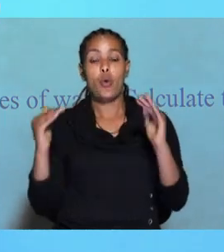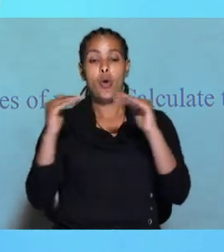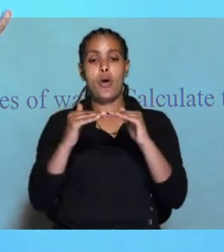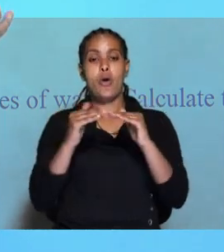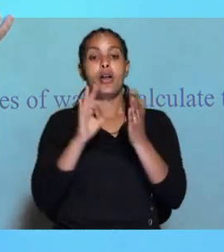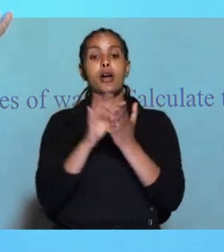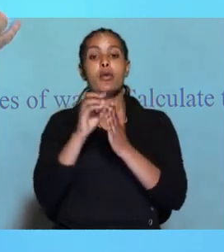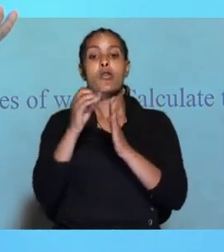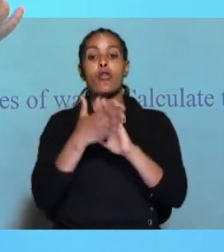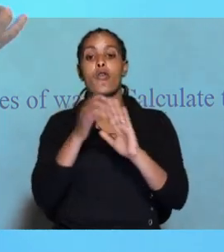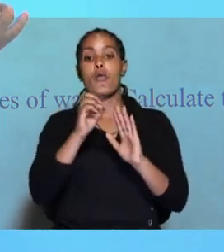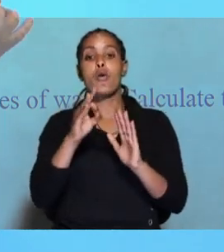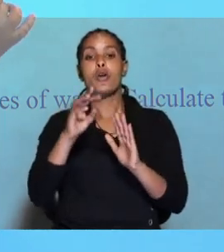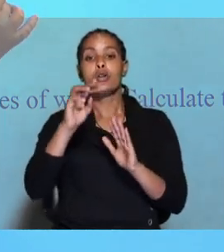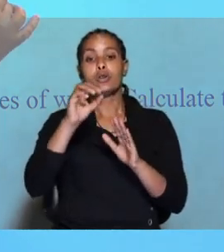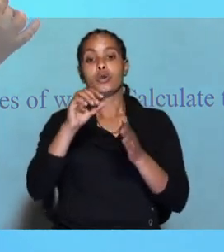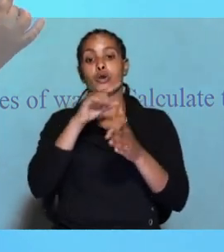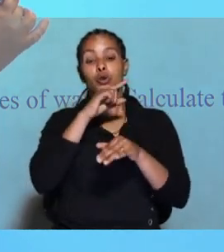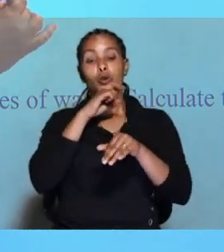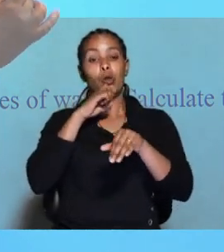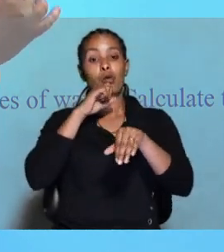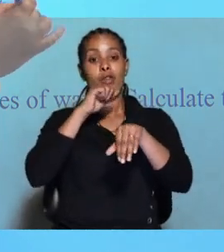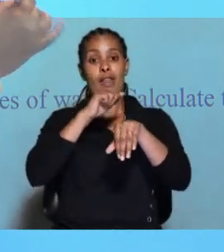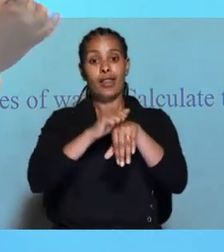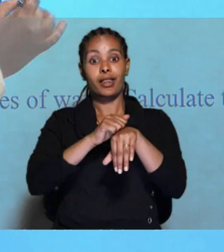equal number of mole of the solvent,